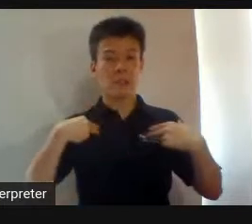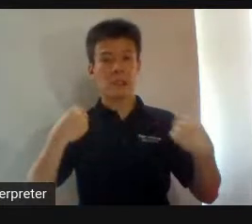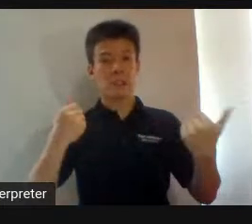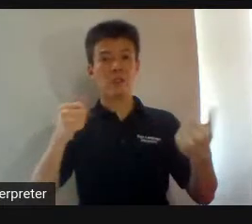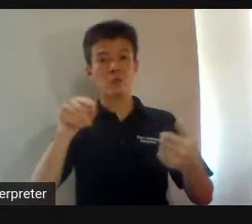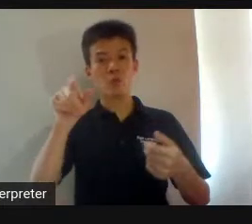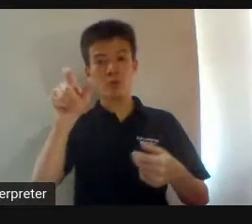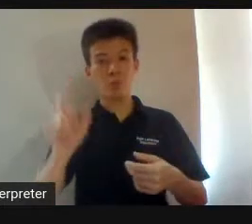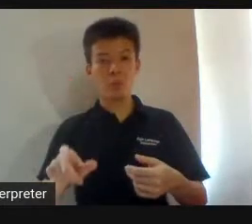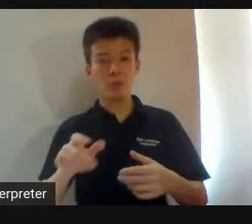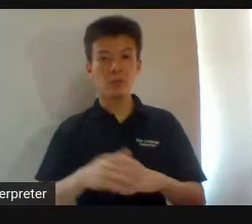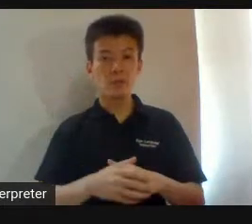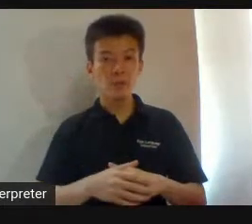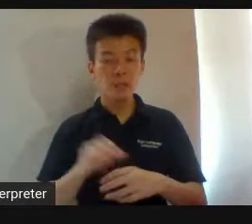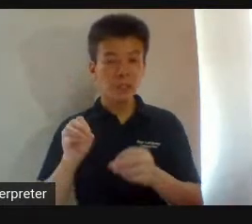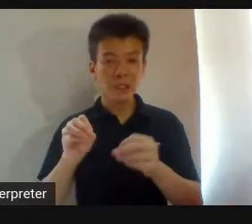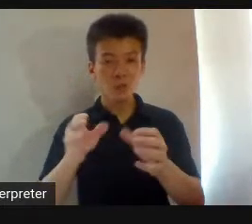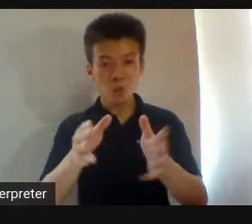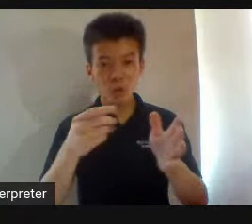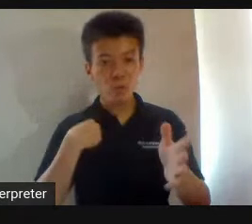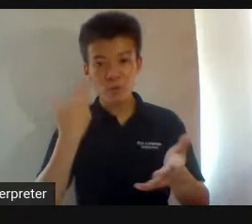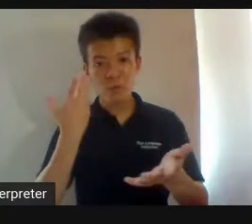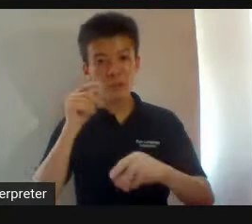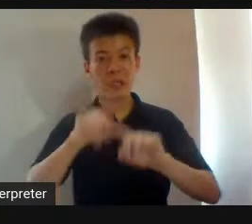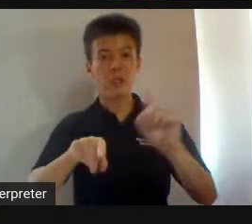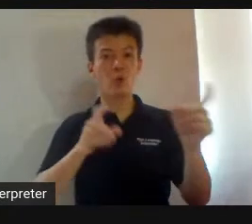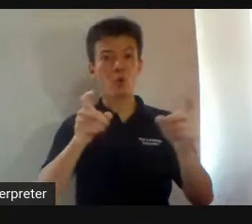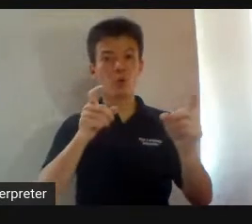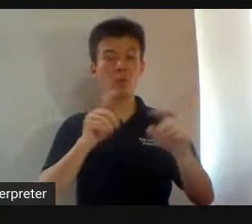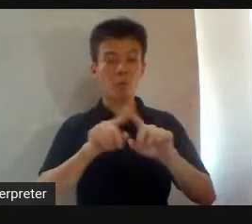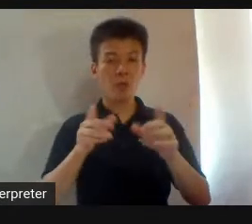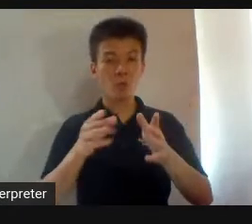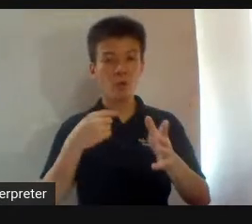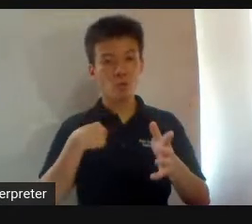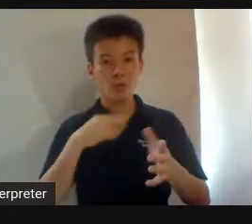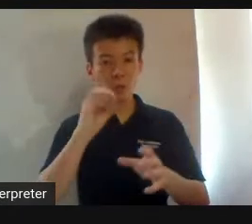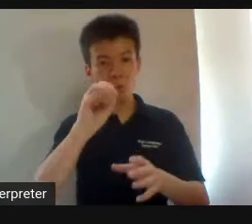person in ways that we cannot even control, but ways that we just